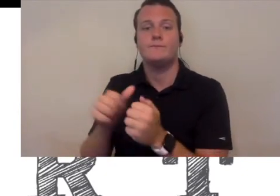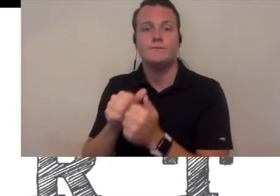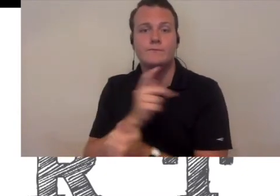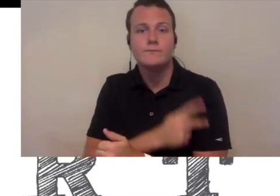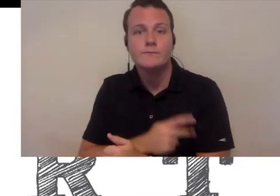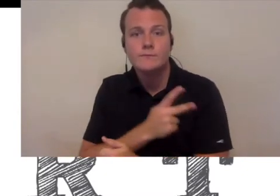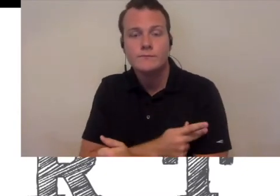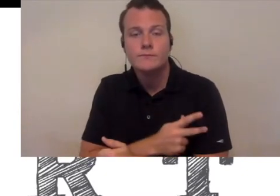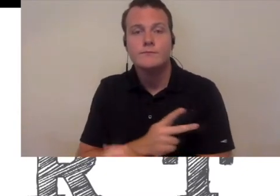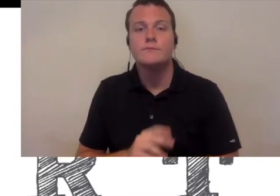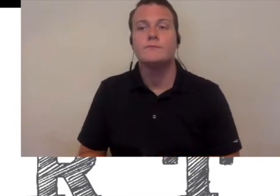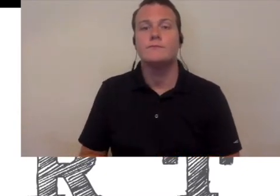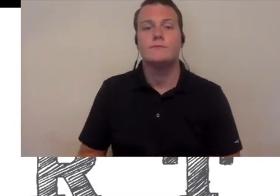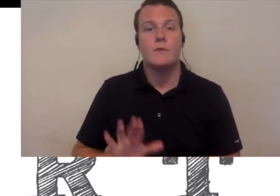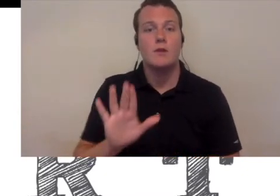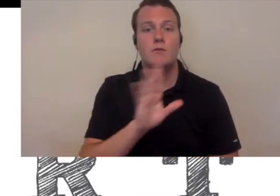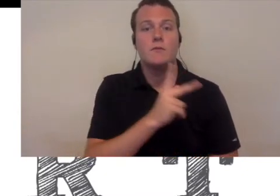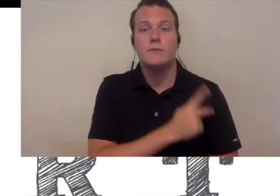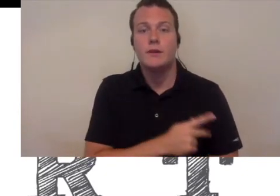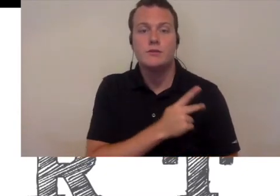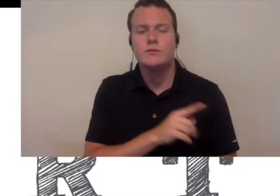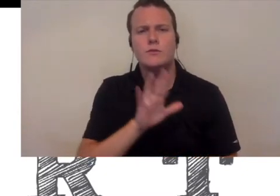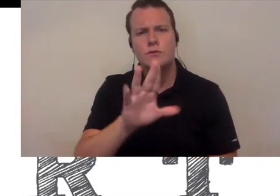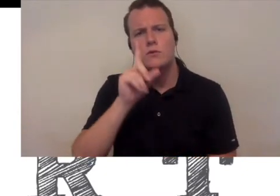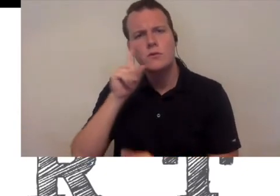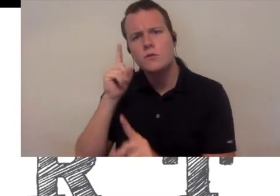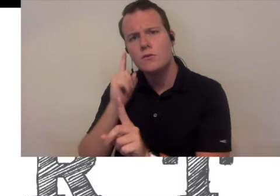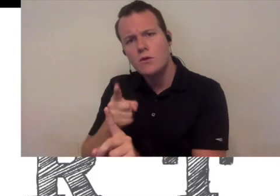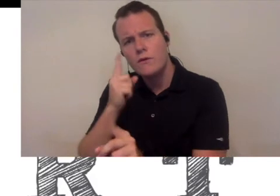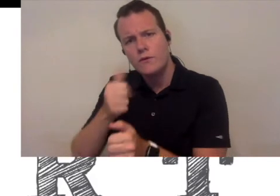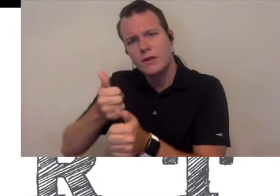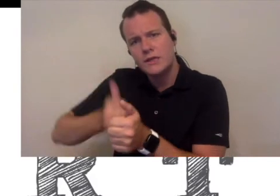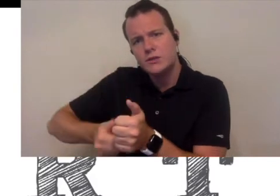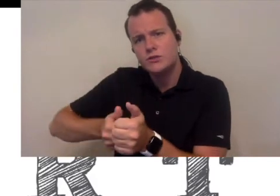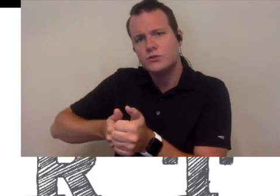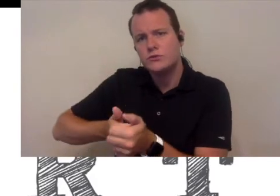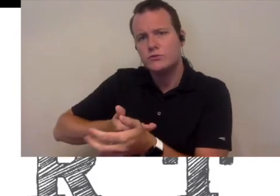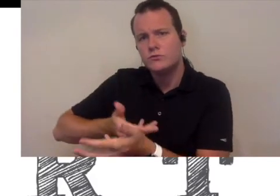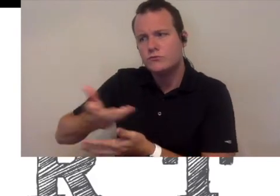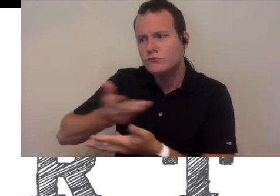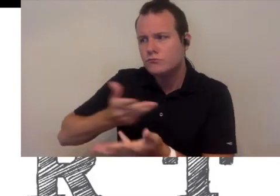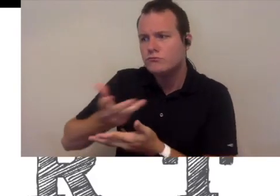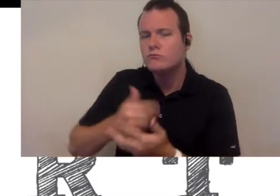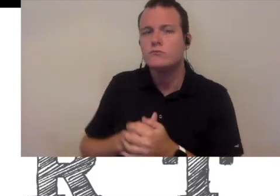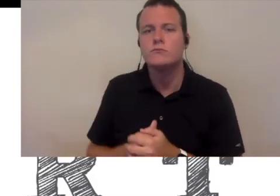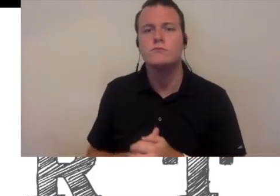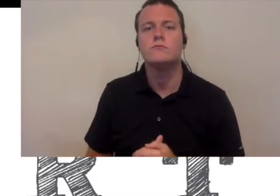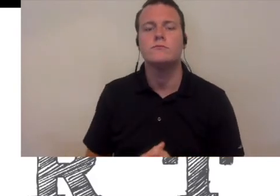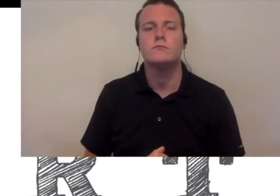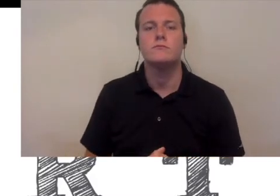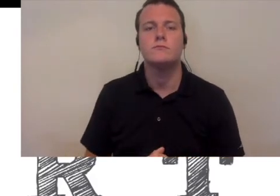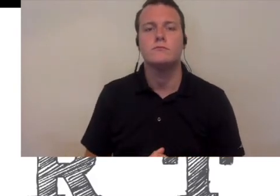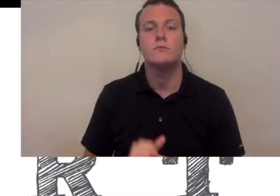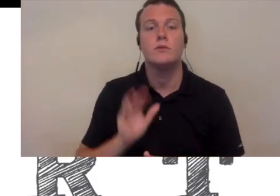Your patients, what are your goals as you start to work with a patient? What are the goals for your employees?